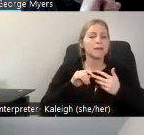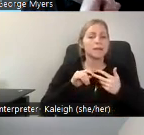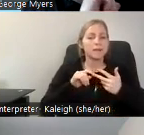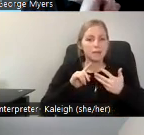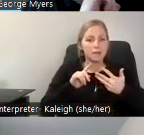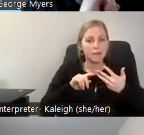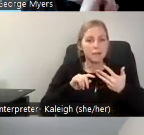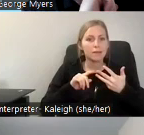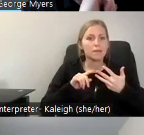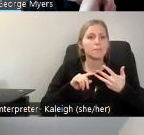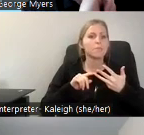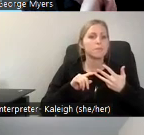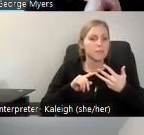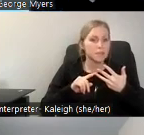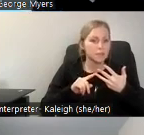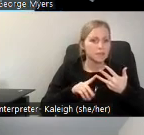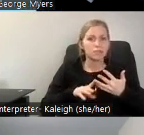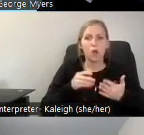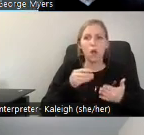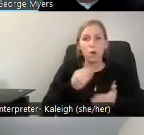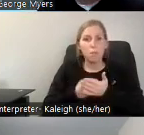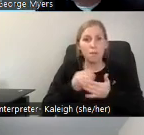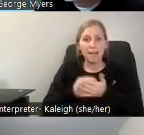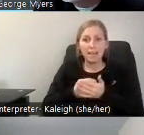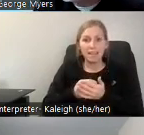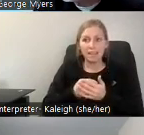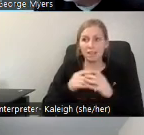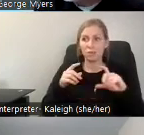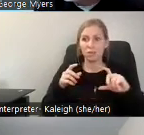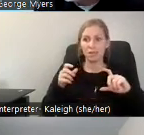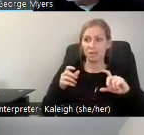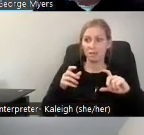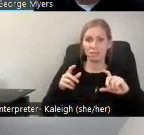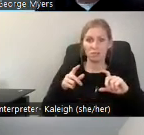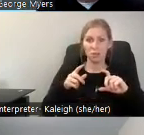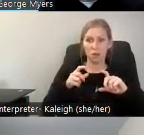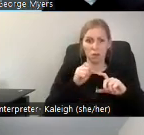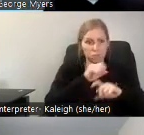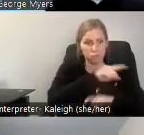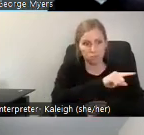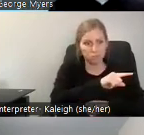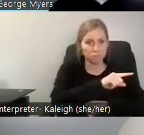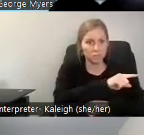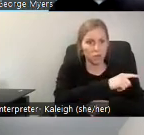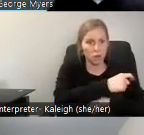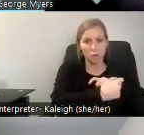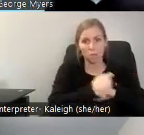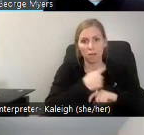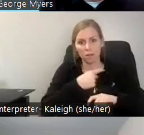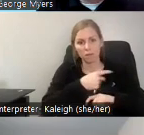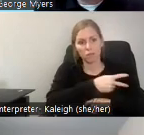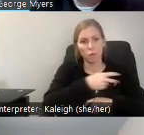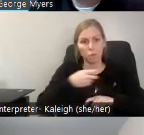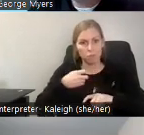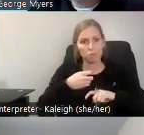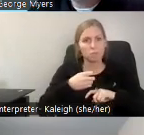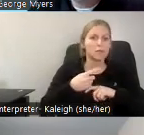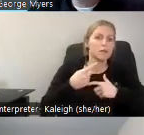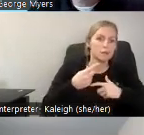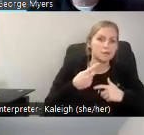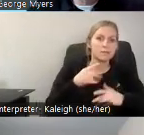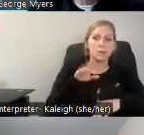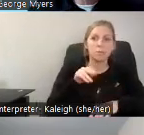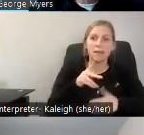Transfer money back and forth to your bank account. I use it a lot when I go to the grocery store